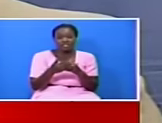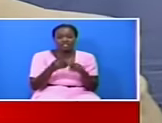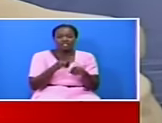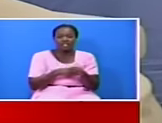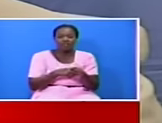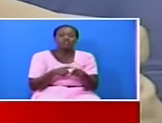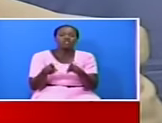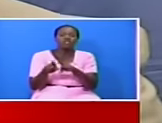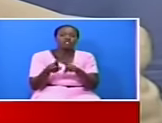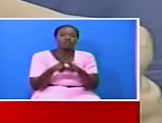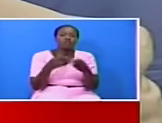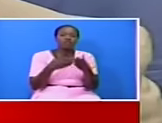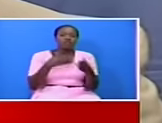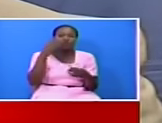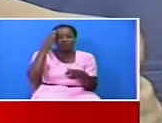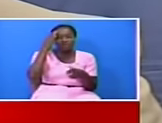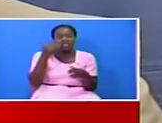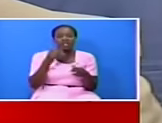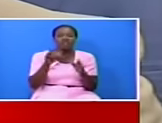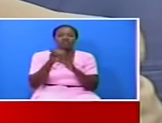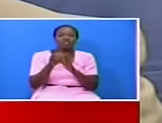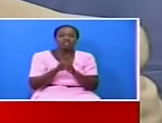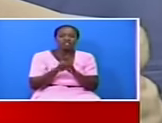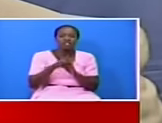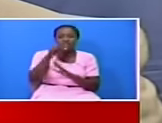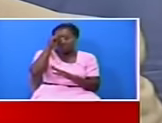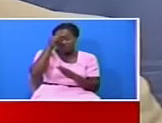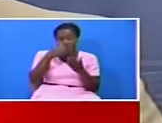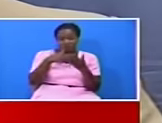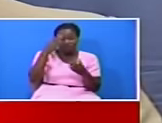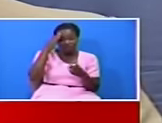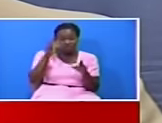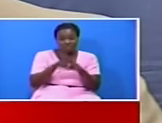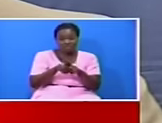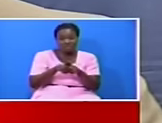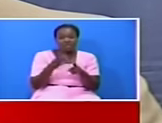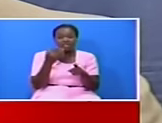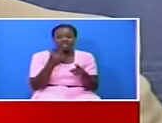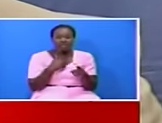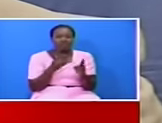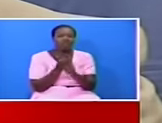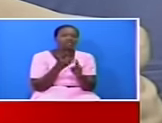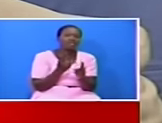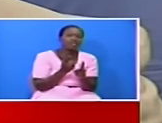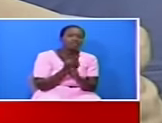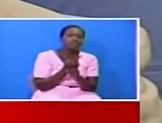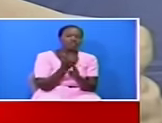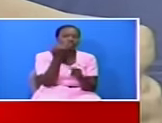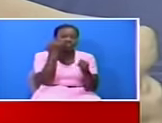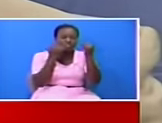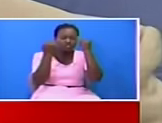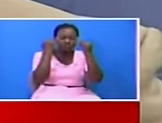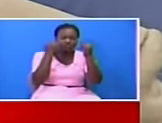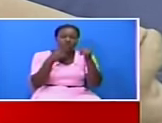same, and then before you realise you have an S7, and before you realise there's something age about it, you know? So I think because of the